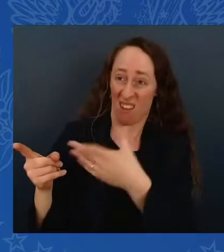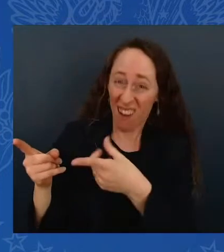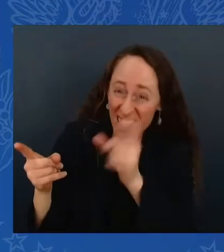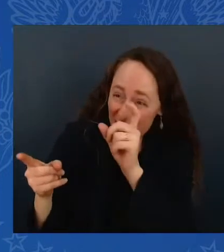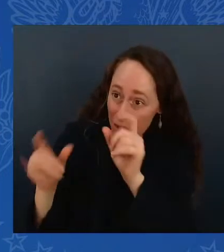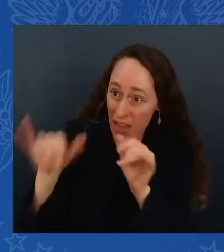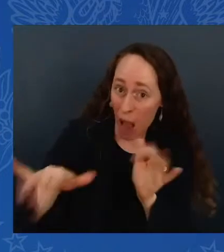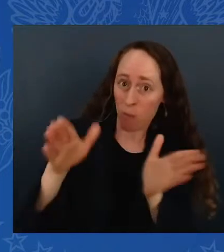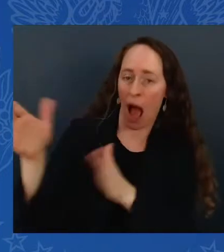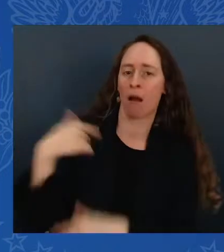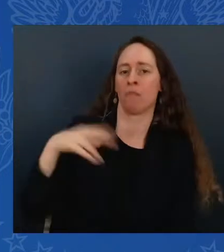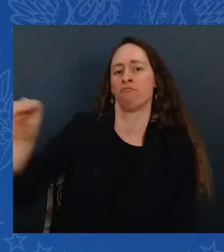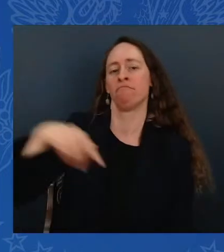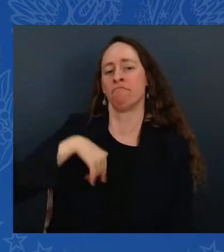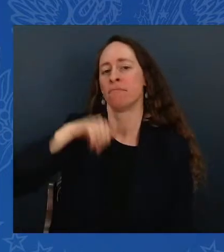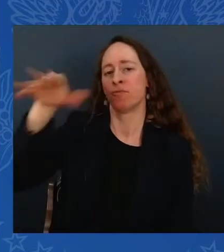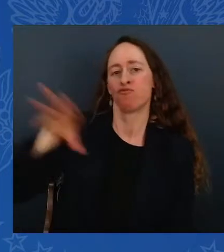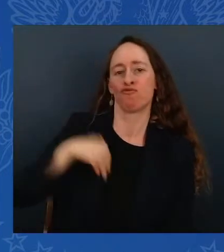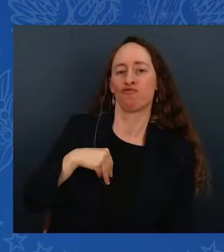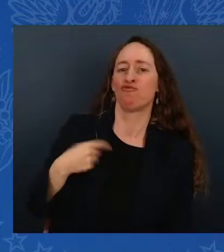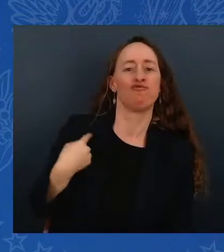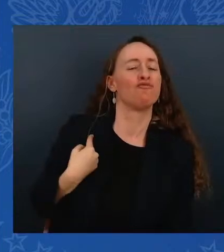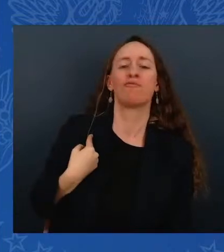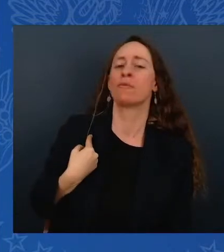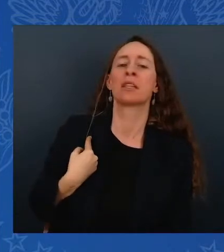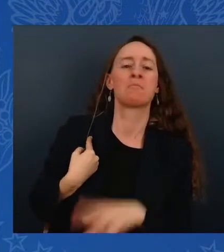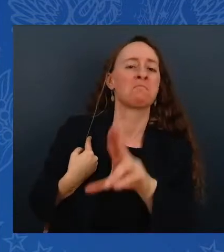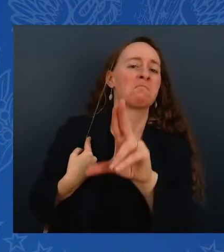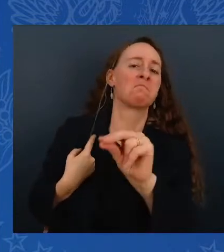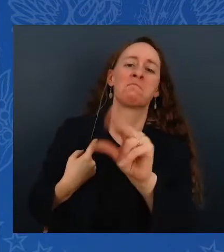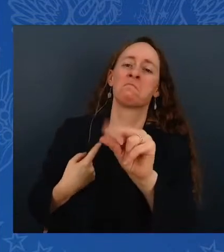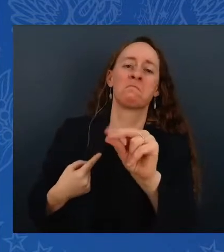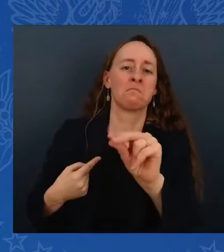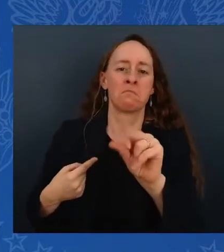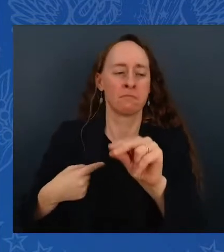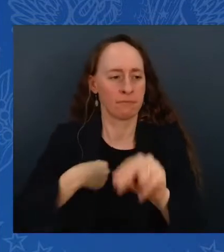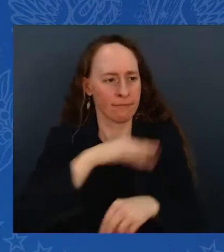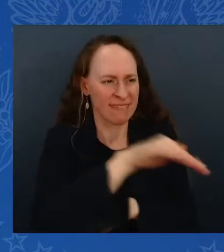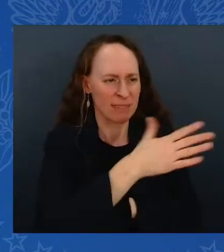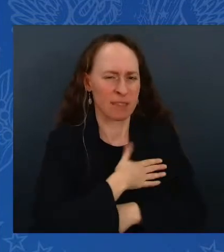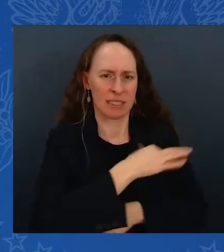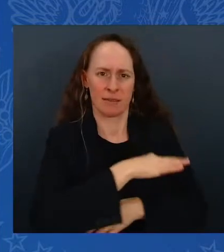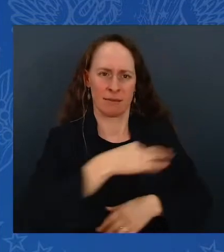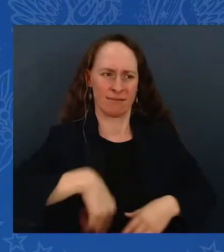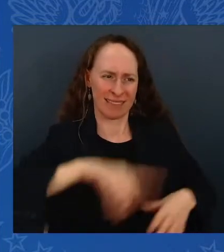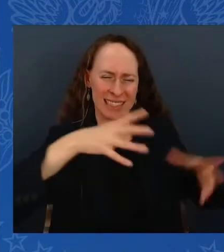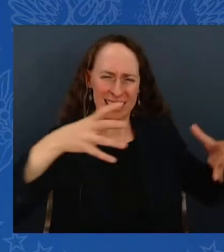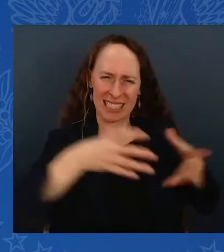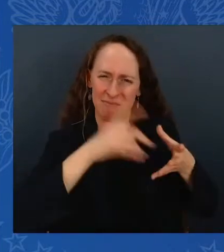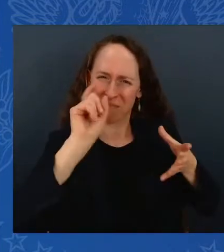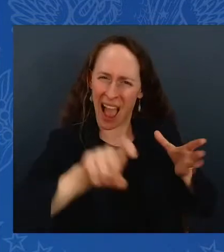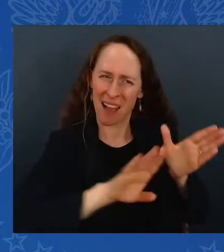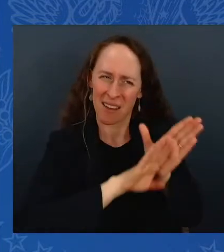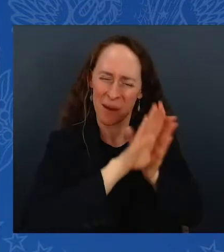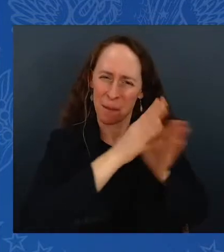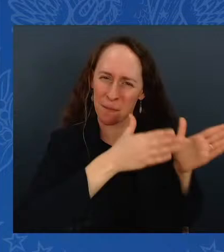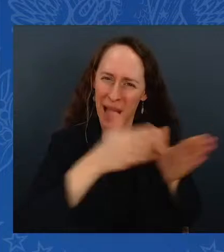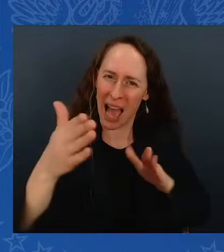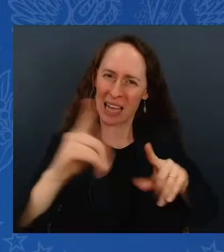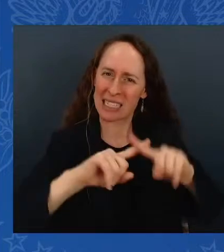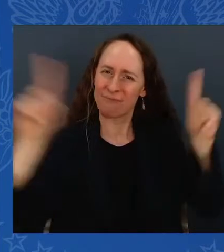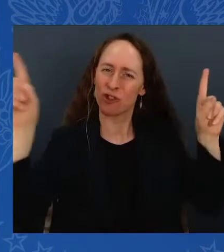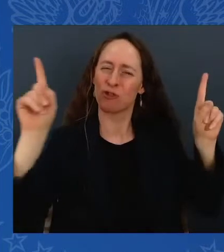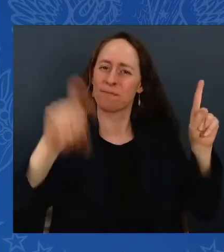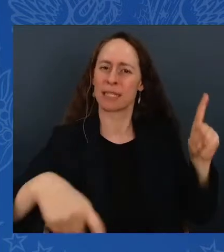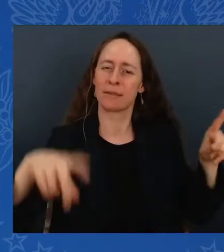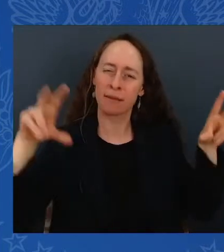the amazement of my staff, that we should seize the moment to finally invest in all of America, and all Americans, for decades to